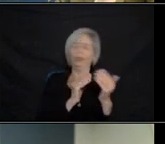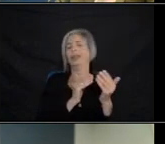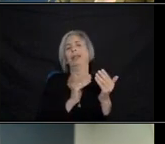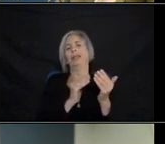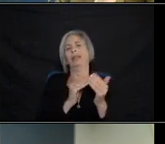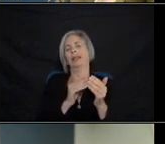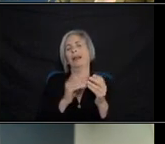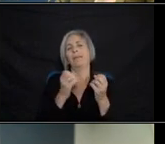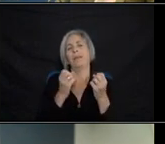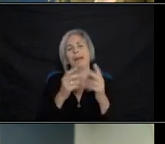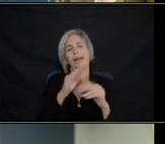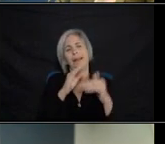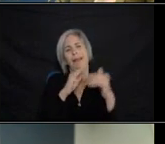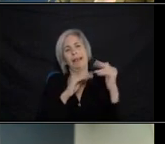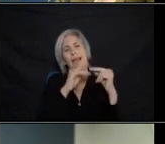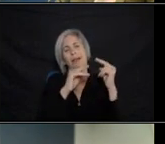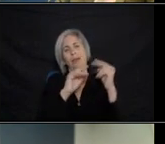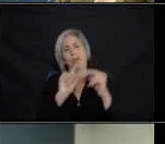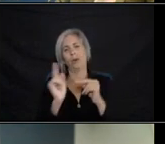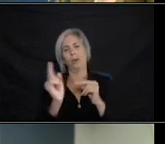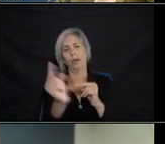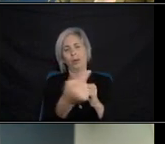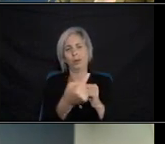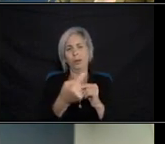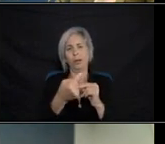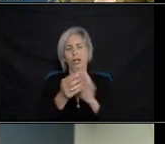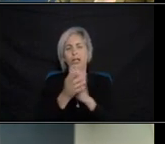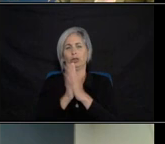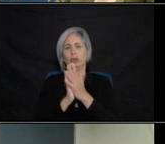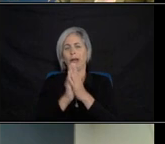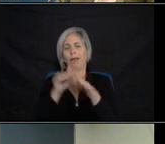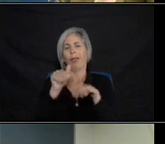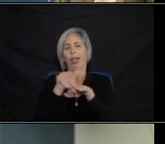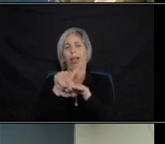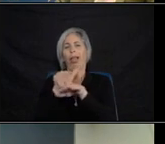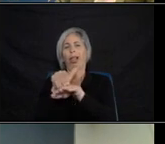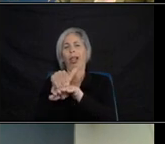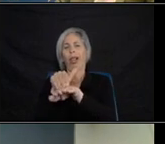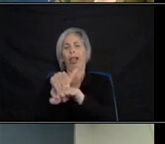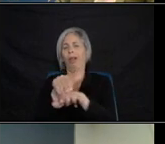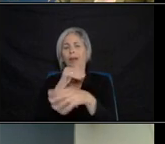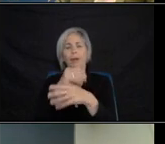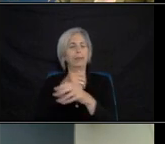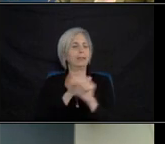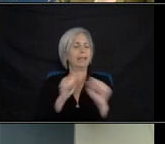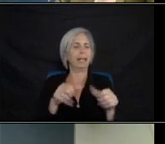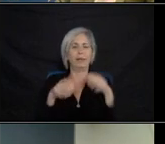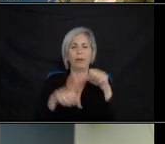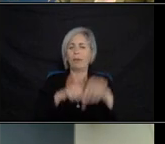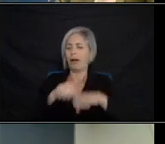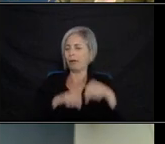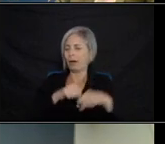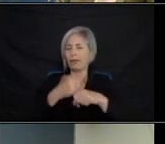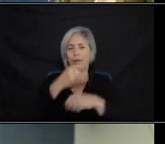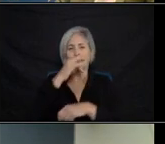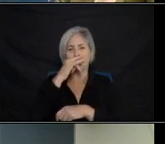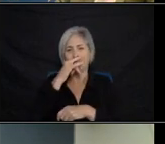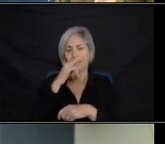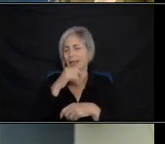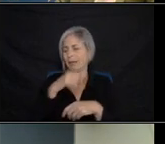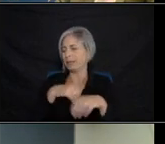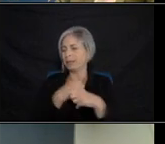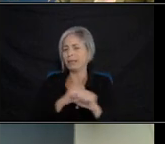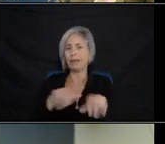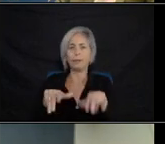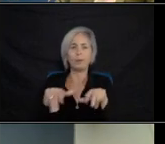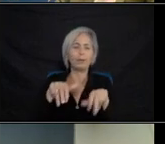houses coming in there with one way in and one way out, the traffic will be ridiculous. It will not be safe for our kids to bike ride anymore. It will not be safe for our kids to take